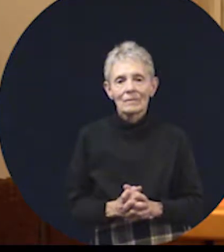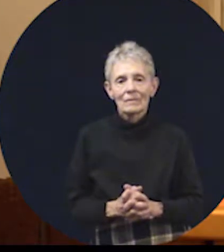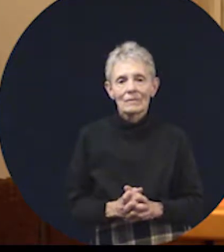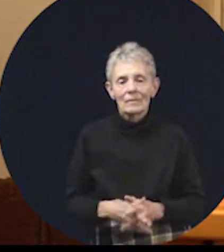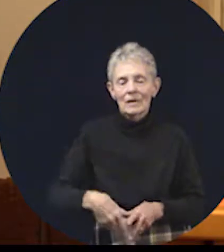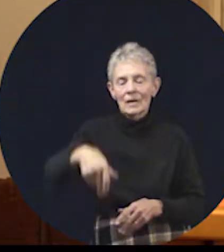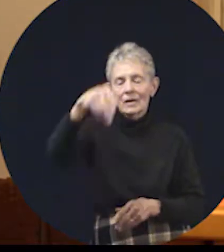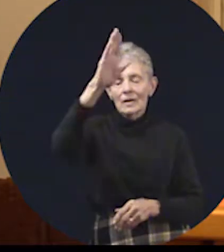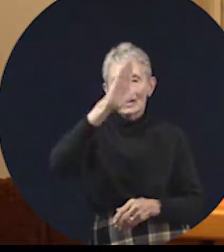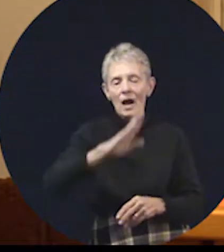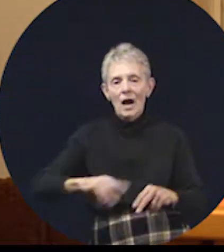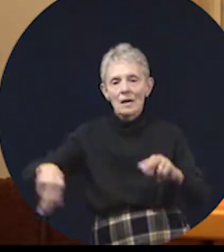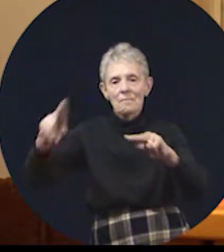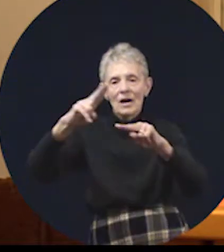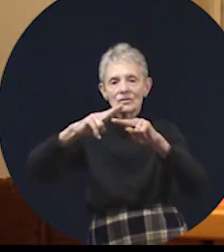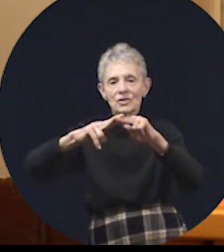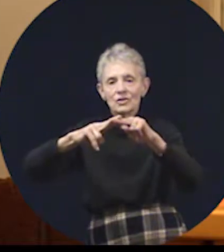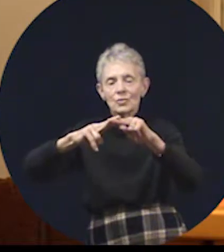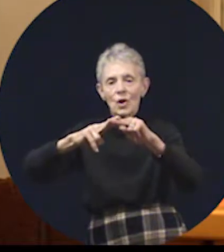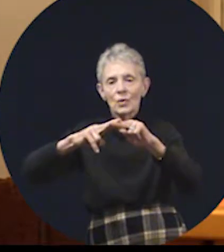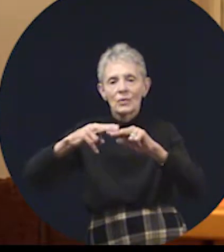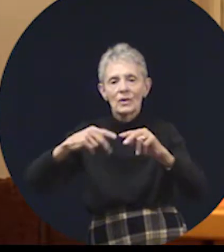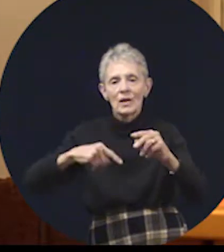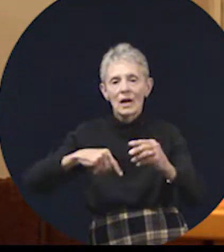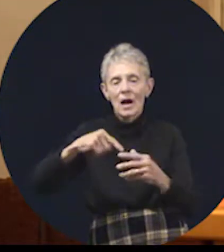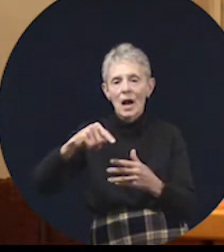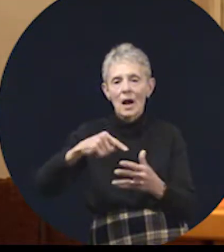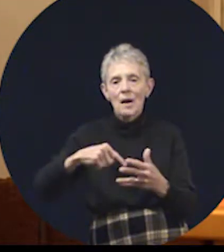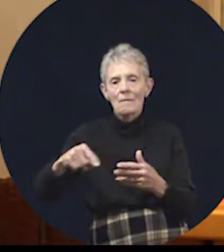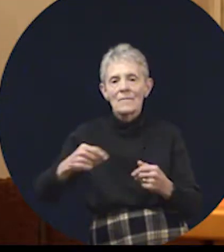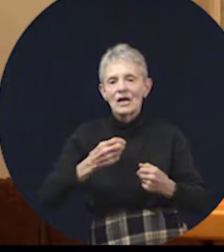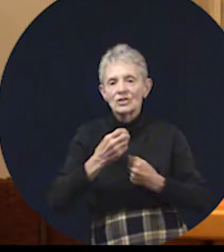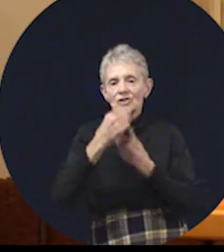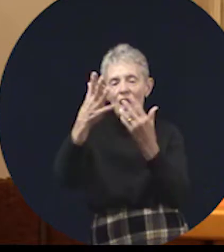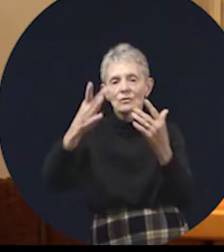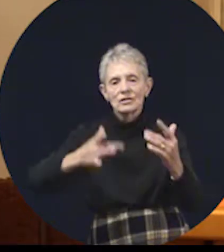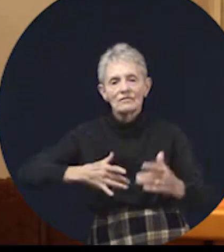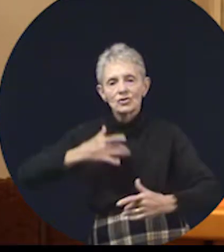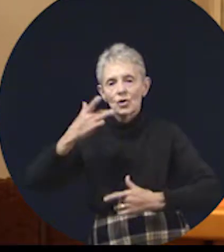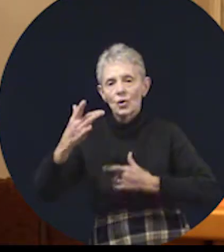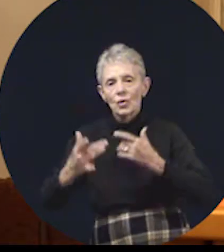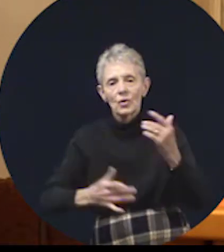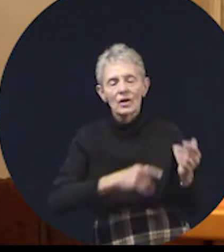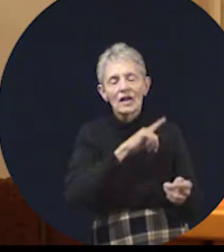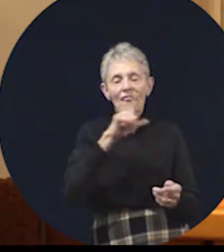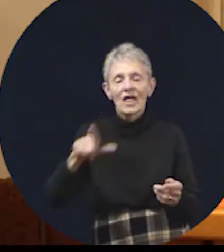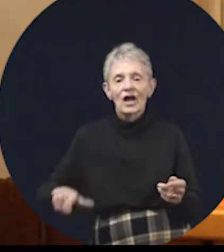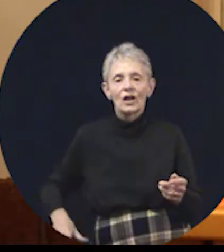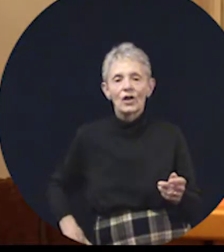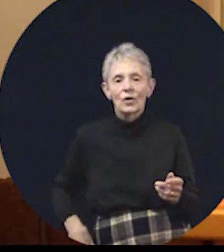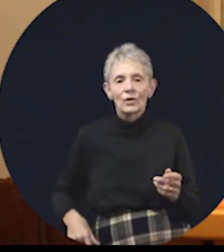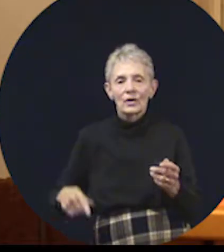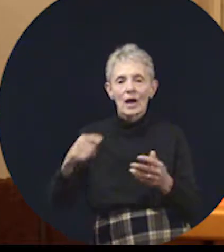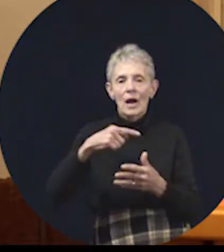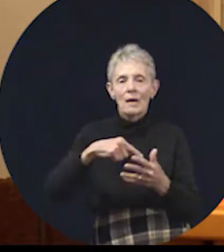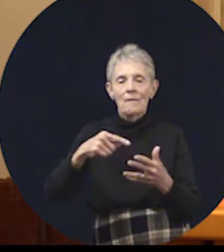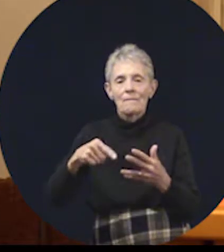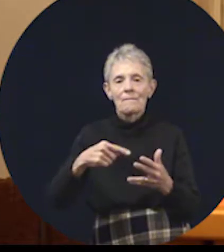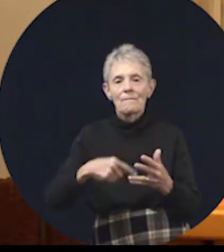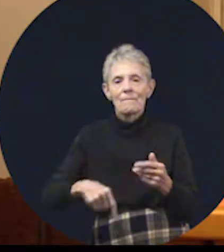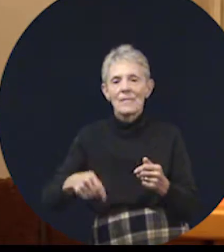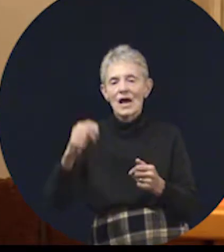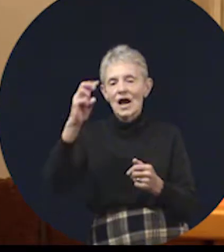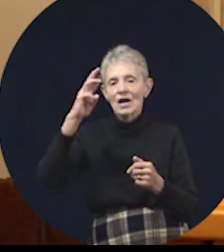God mounts his throne amid shouts of joy, the Lord amid